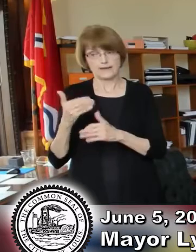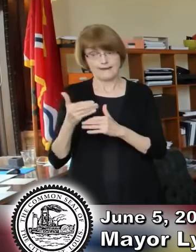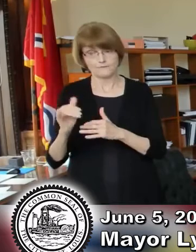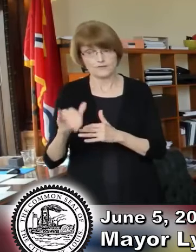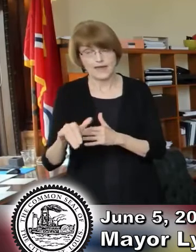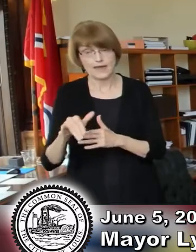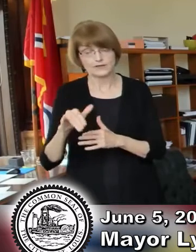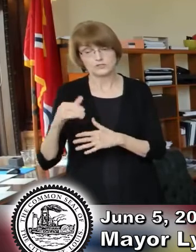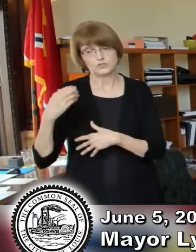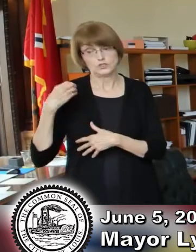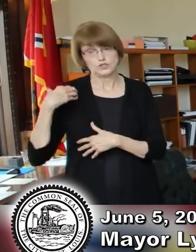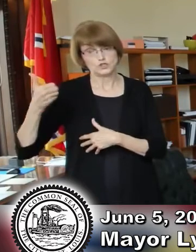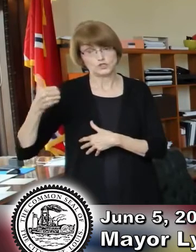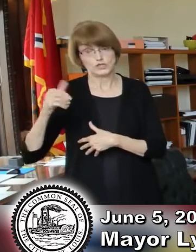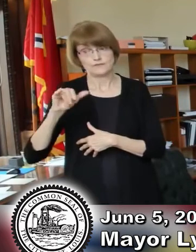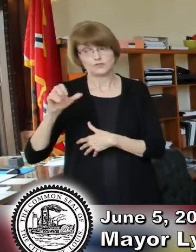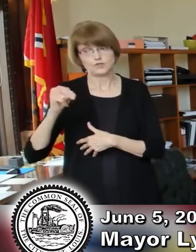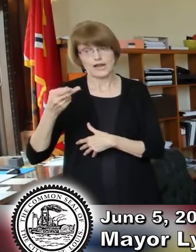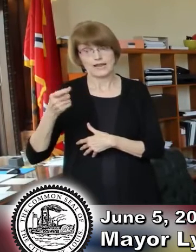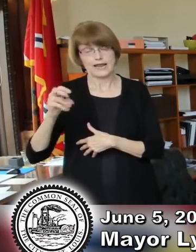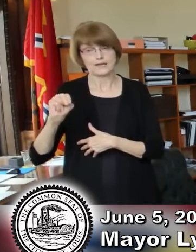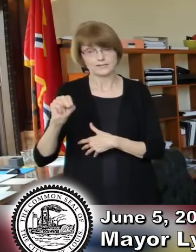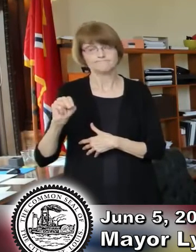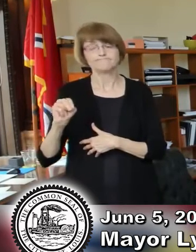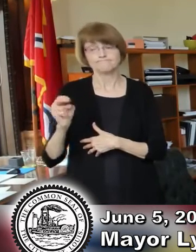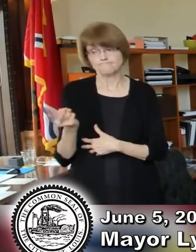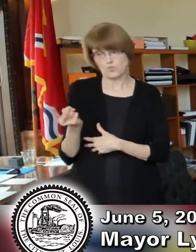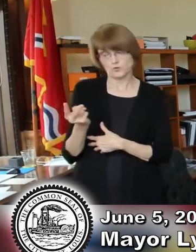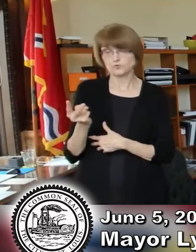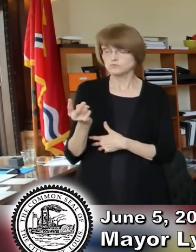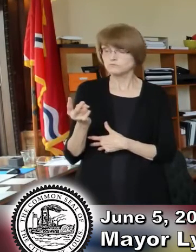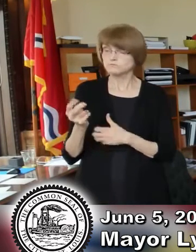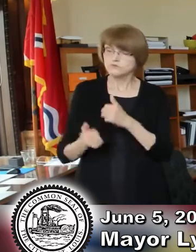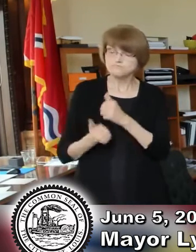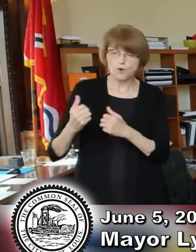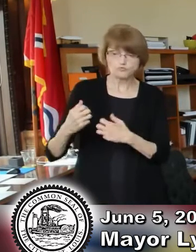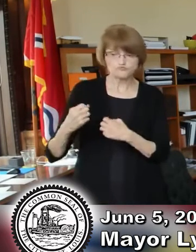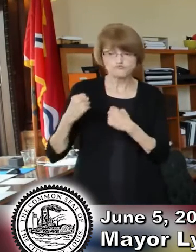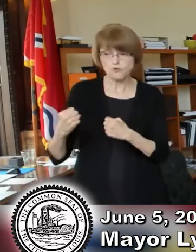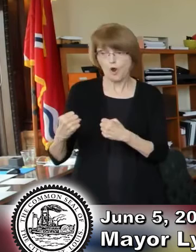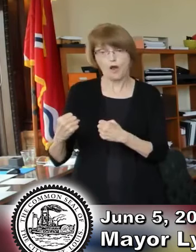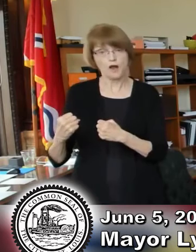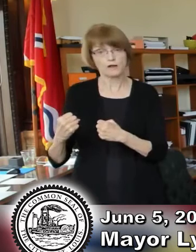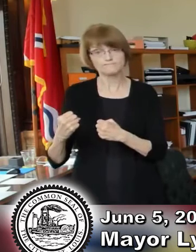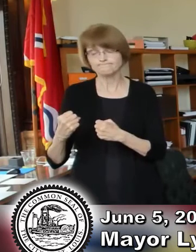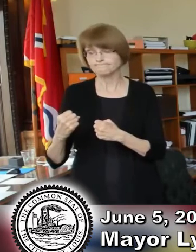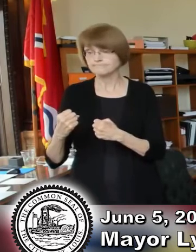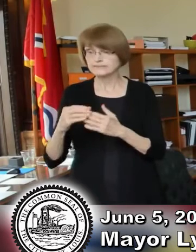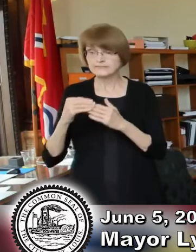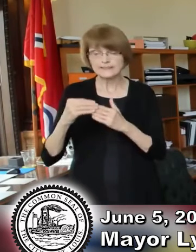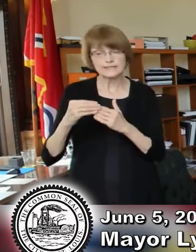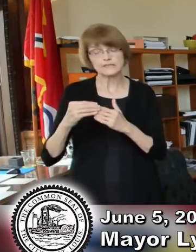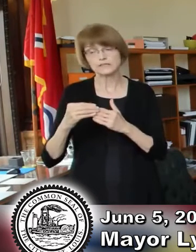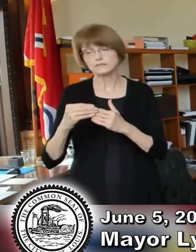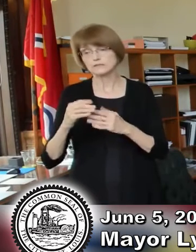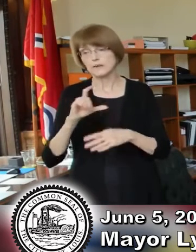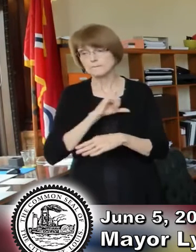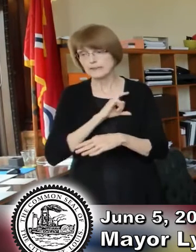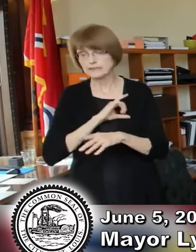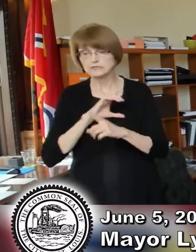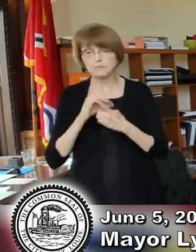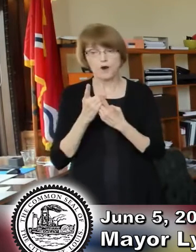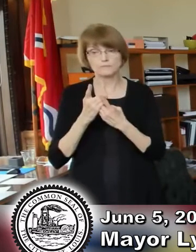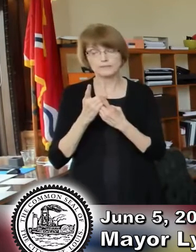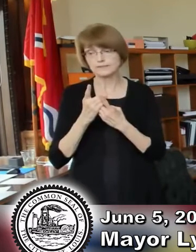I thought that they were 2 of the strongest people to be able to lead our police department in a community policing